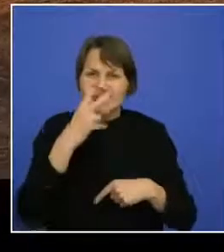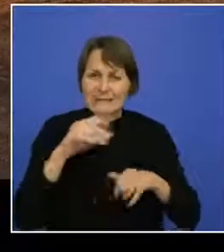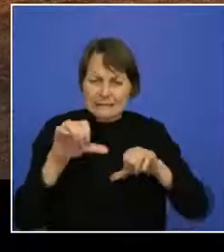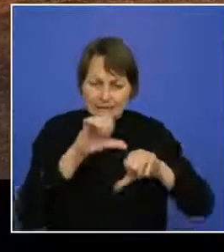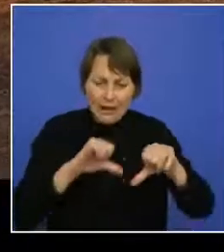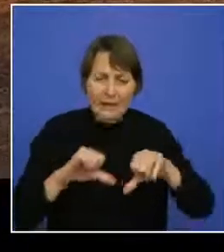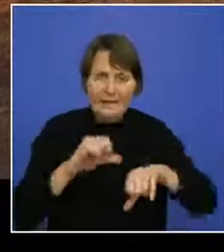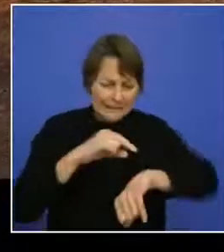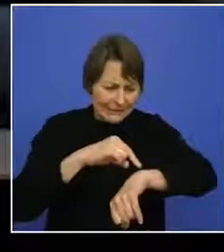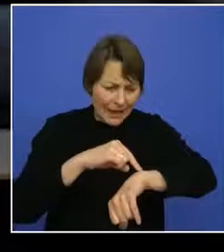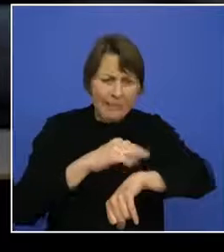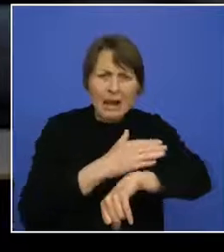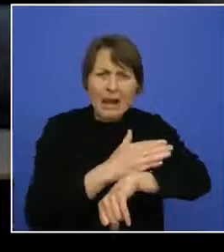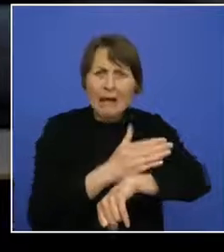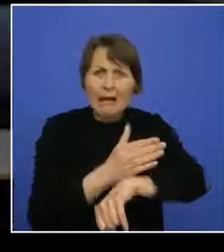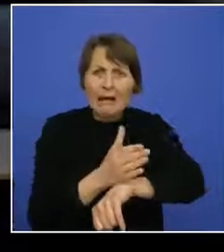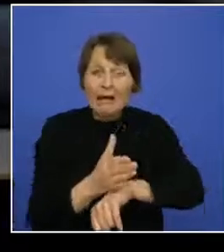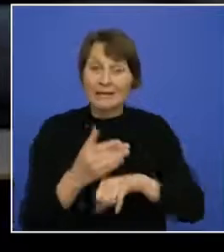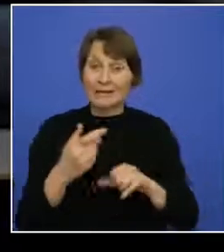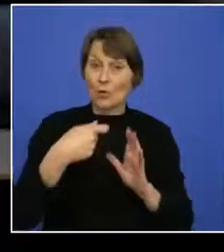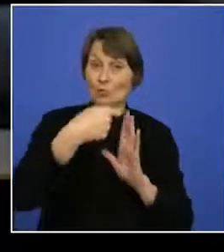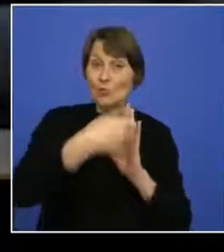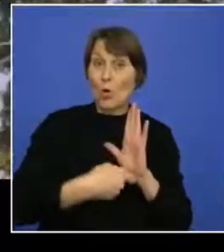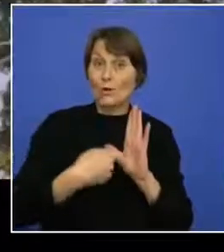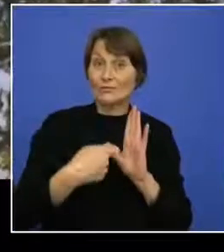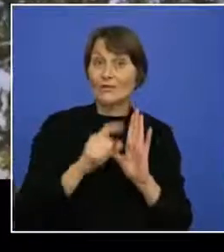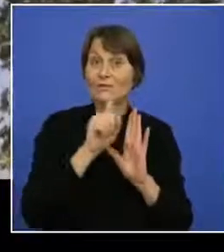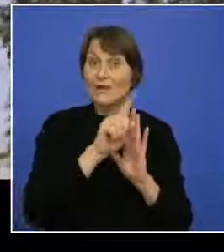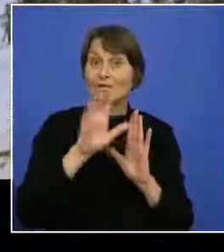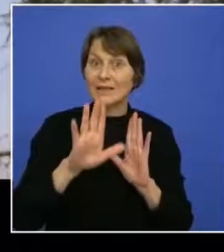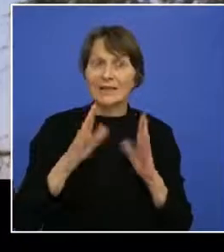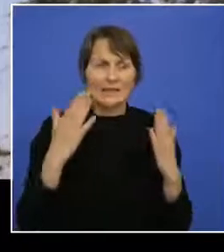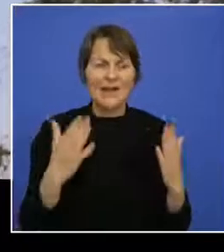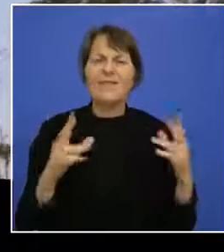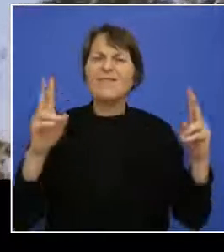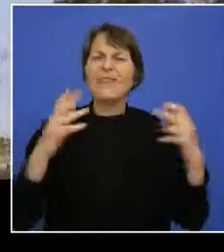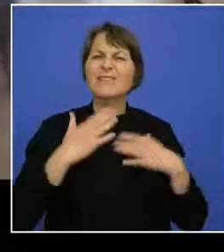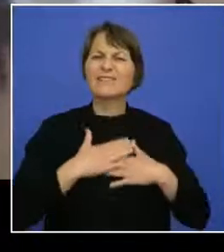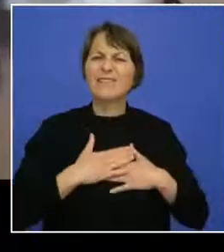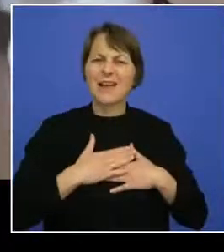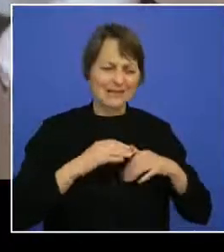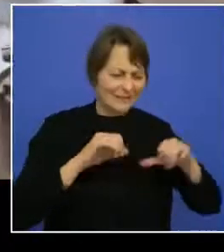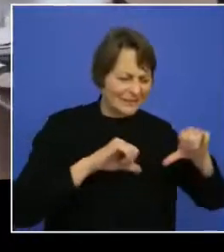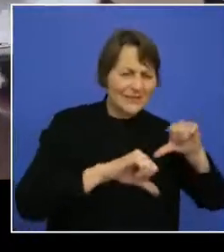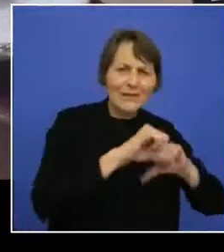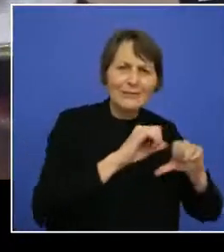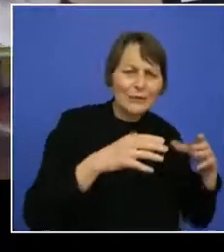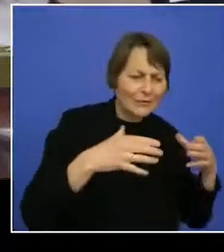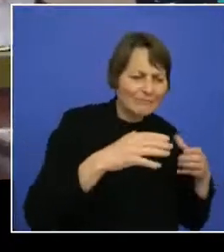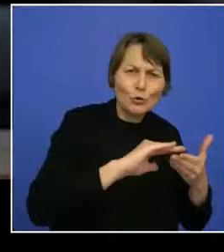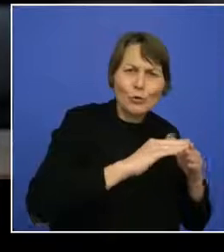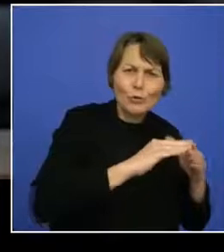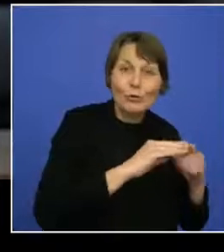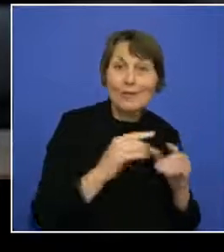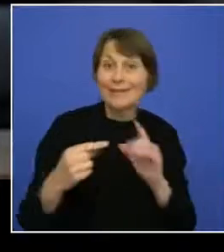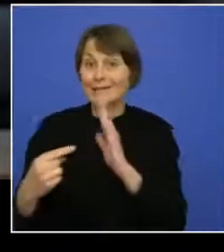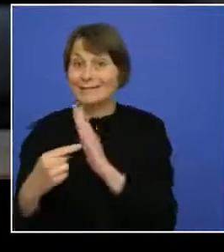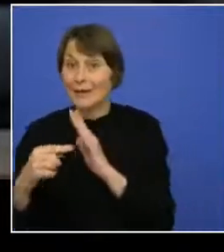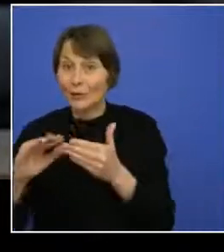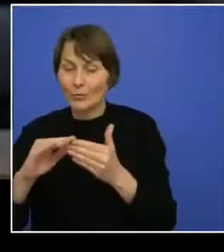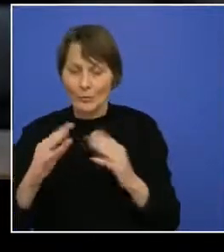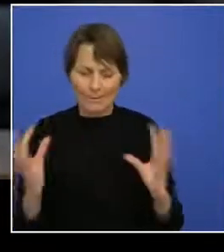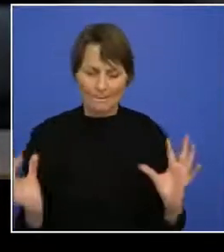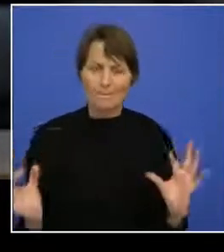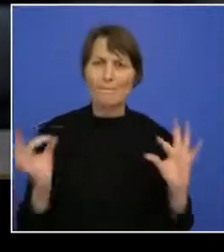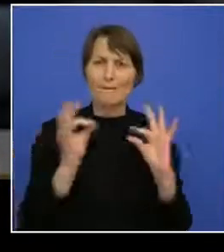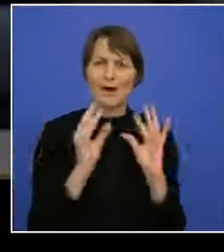Project 15 is about building this bridge between the scientific community and the technical community so they can learn what